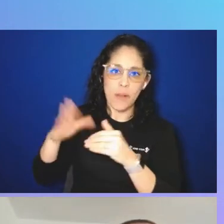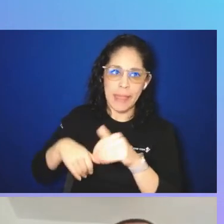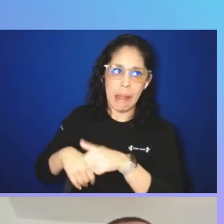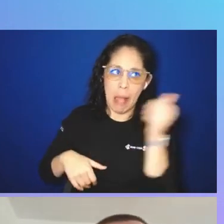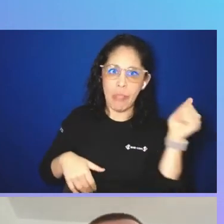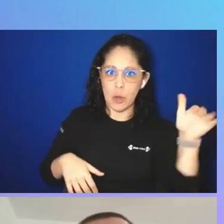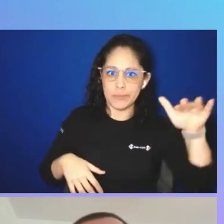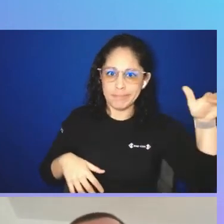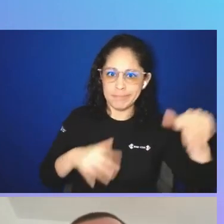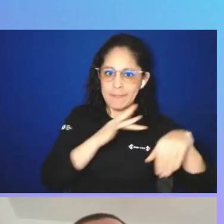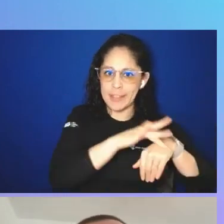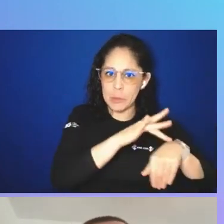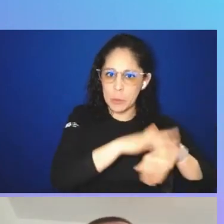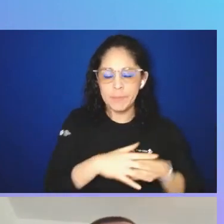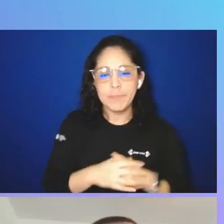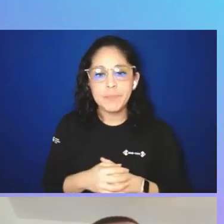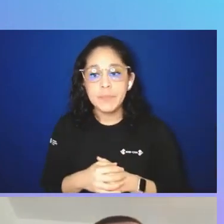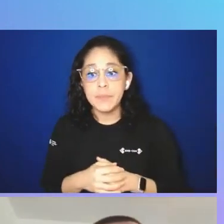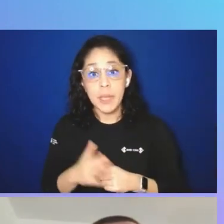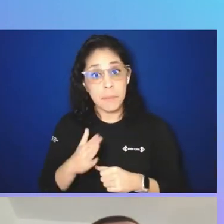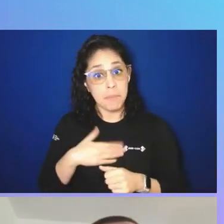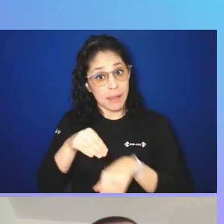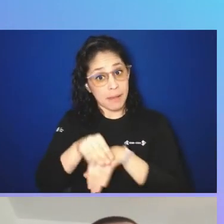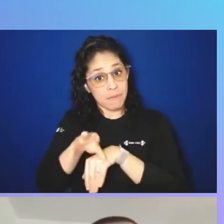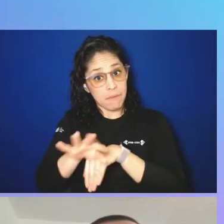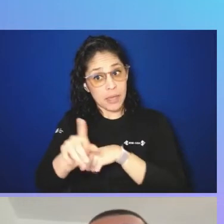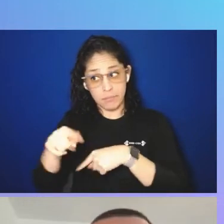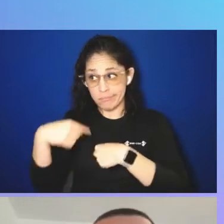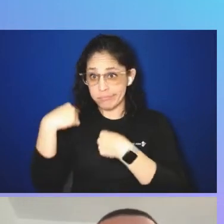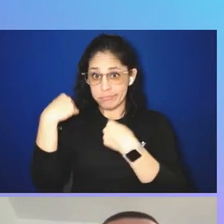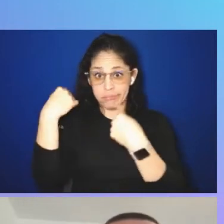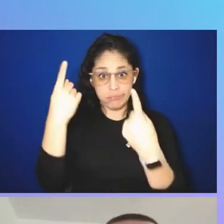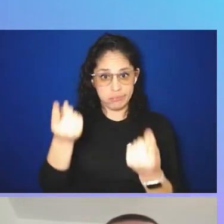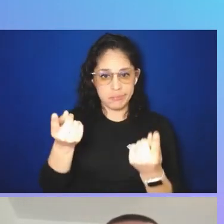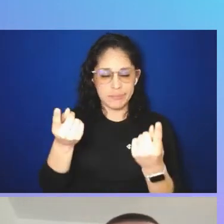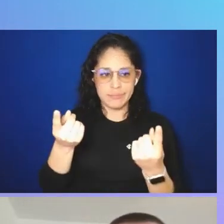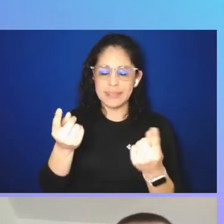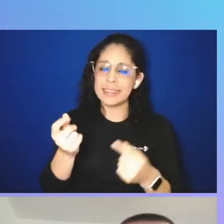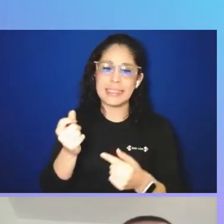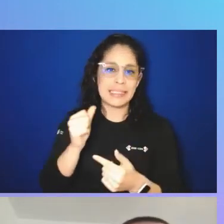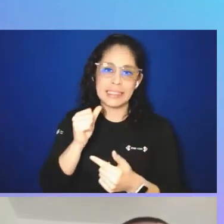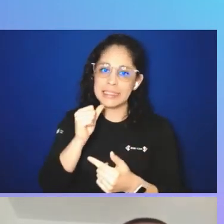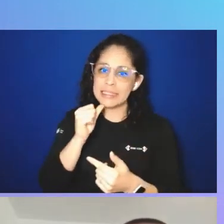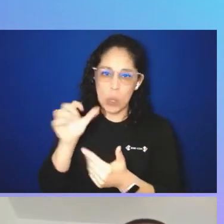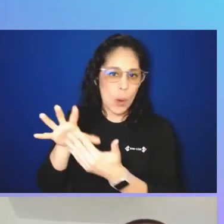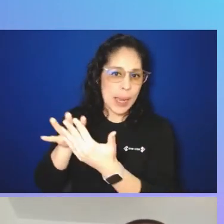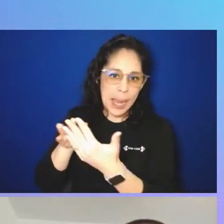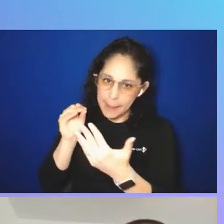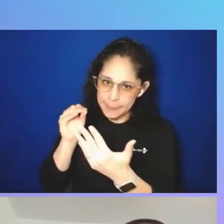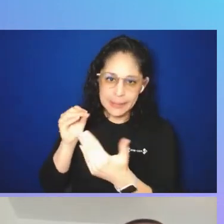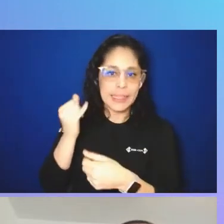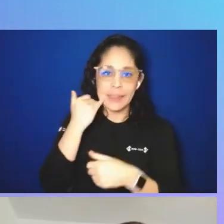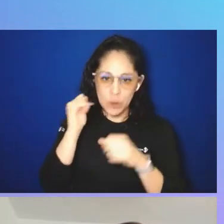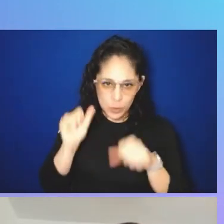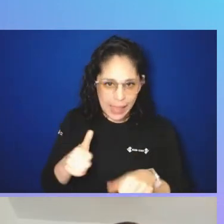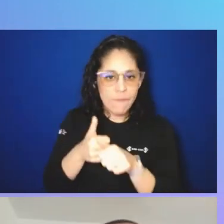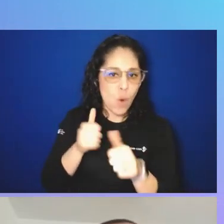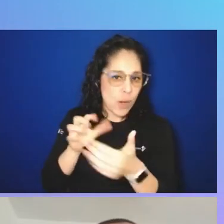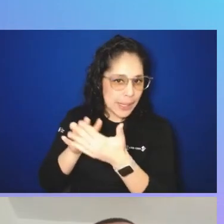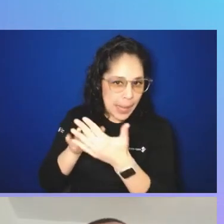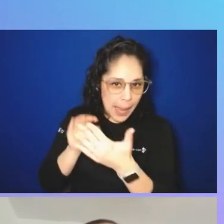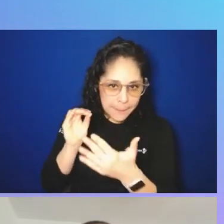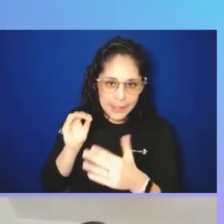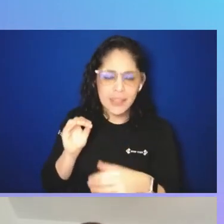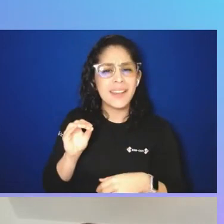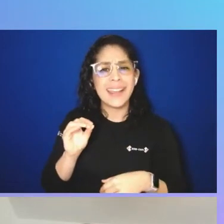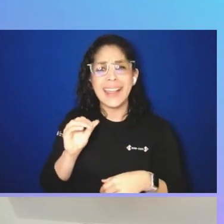Well, my advice is, and has been for some time, don't copy it if you can avoid it. And certainly don't put it in